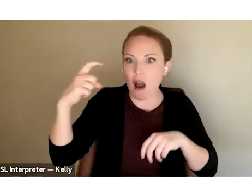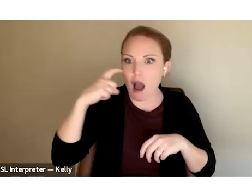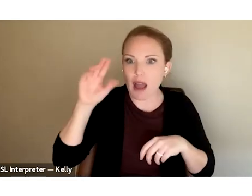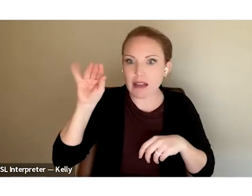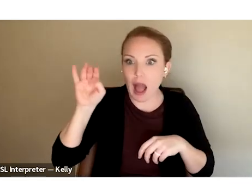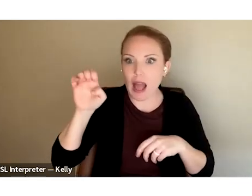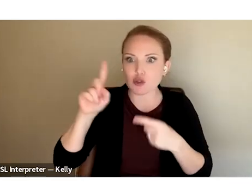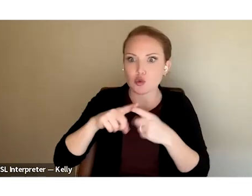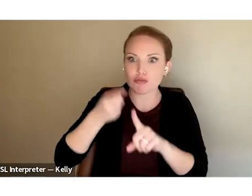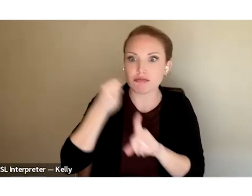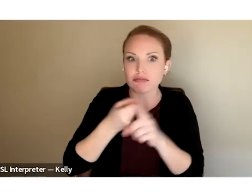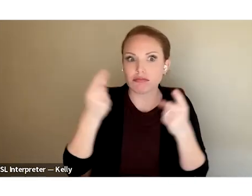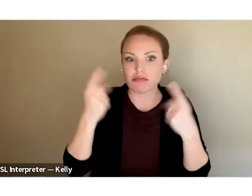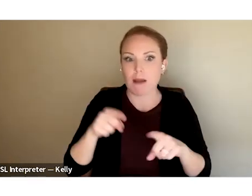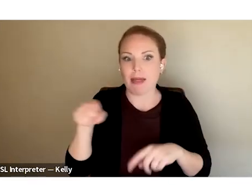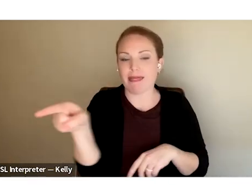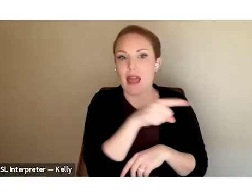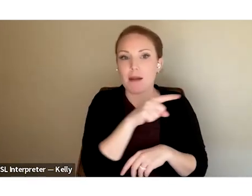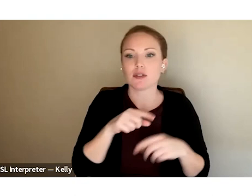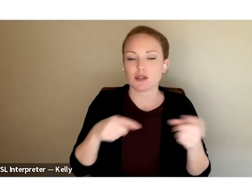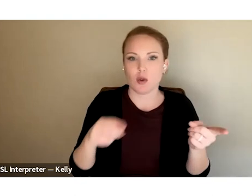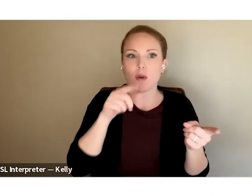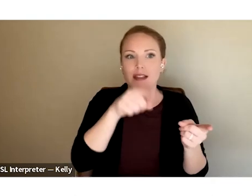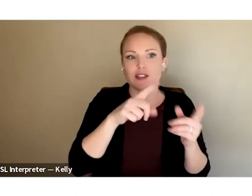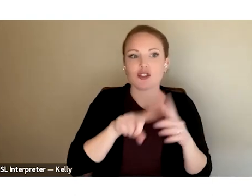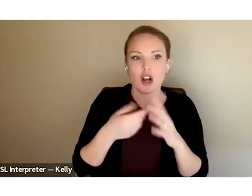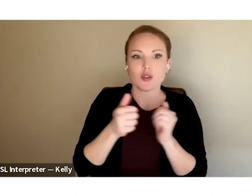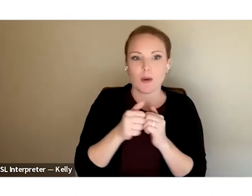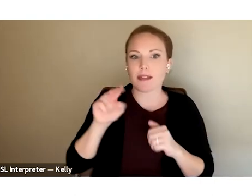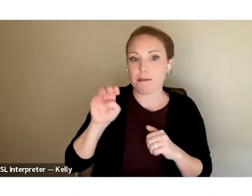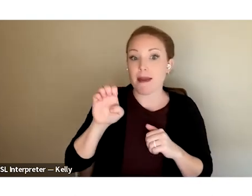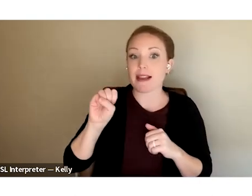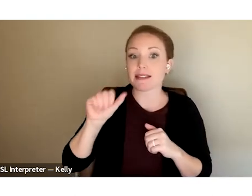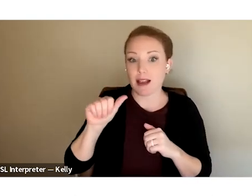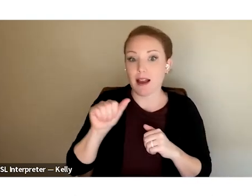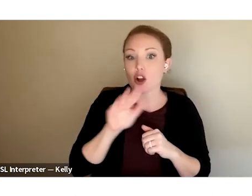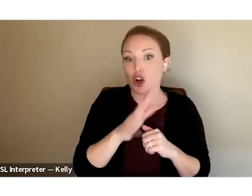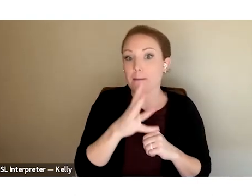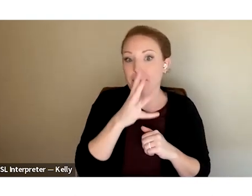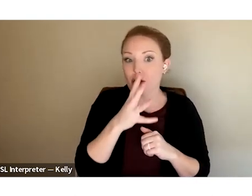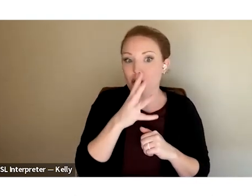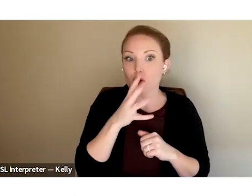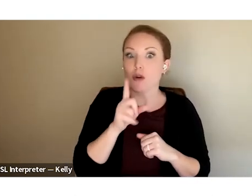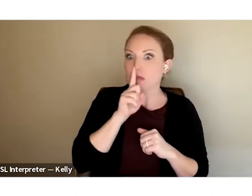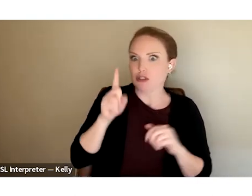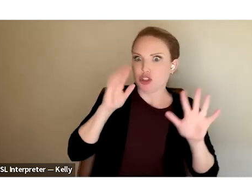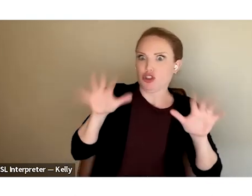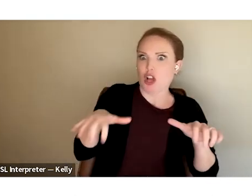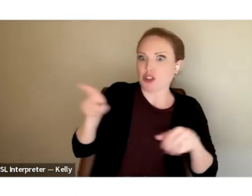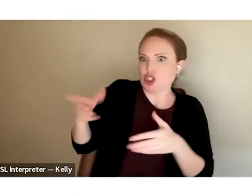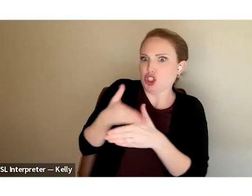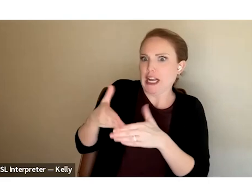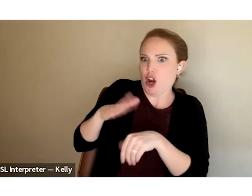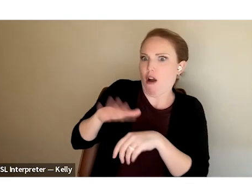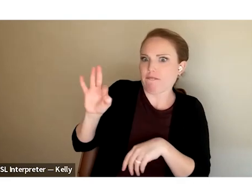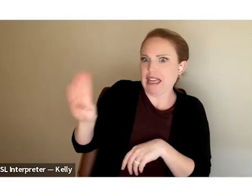starts with Maysa, her mother, acknowledging or in shock that she shared on Facebook that